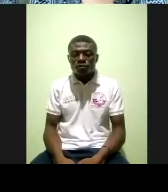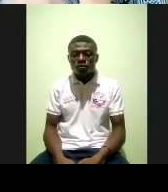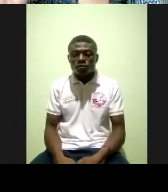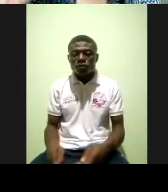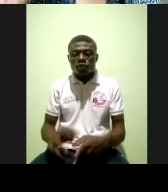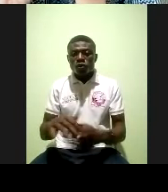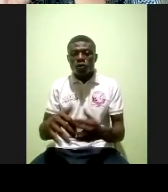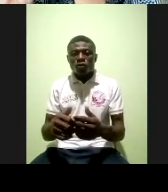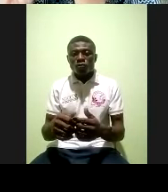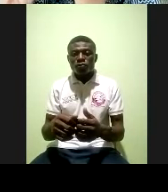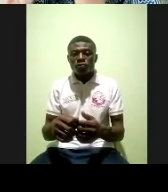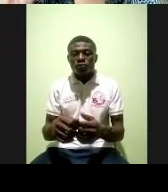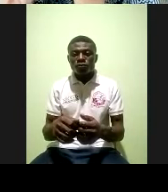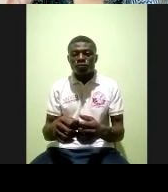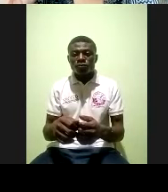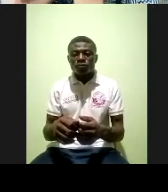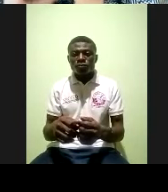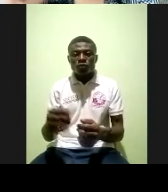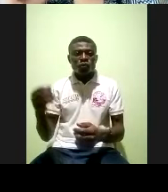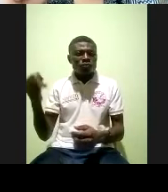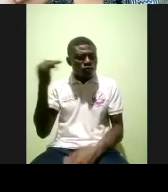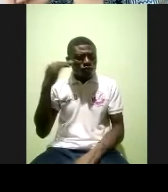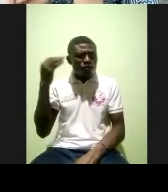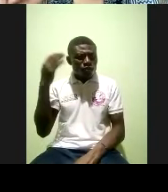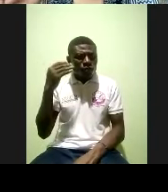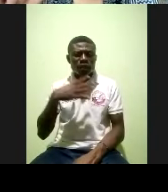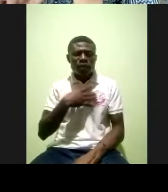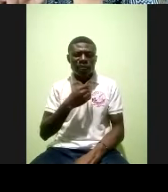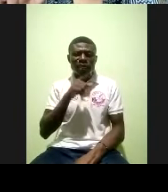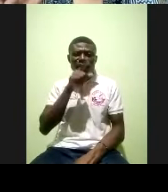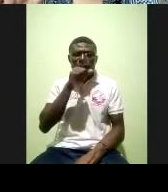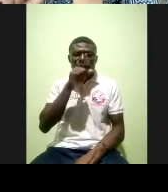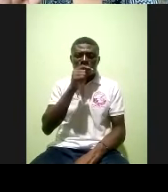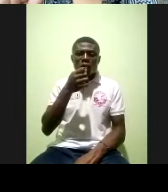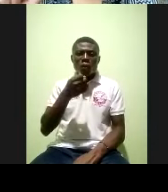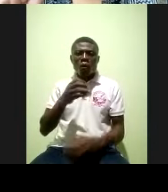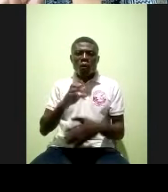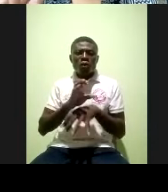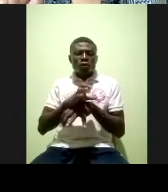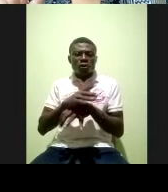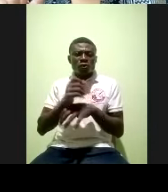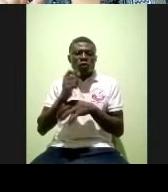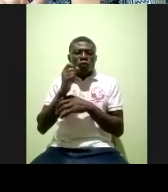Do you hear the sound of the effort being going on? How you guys are experiencing it?